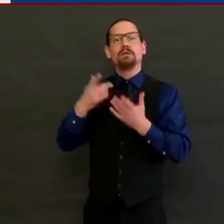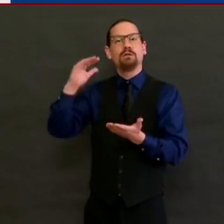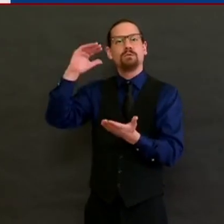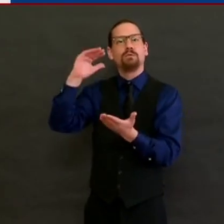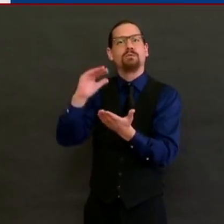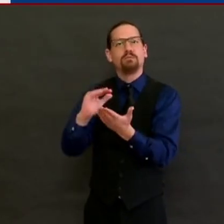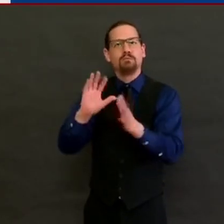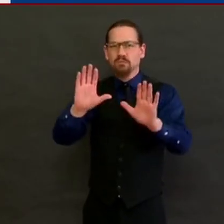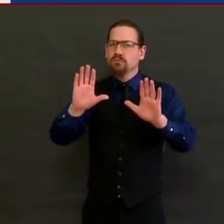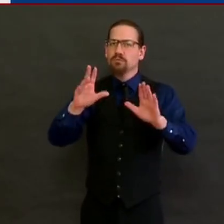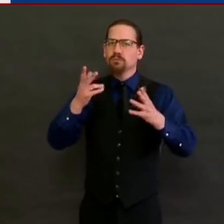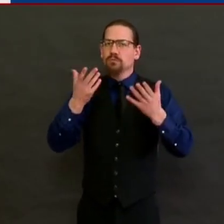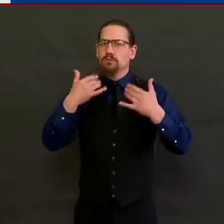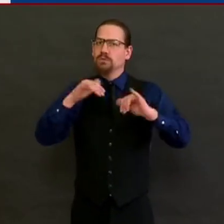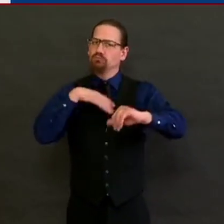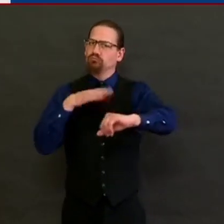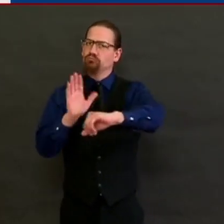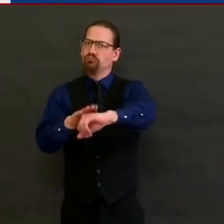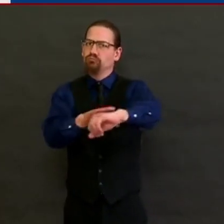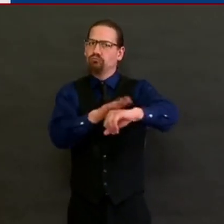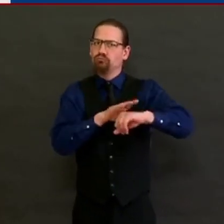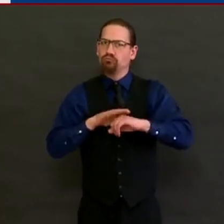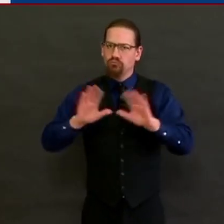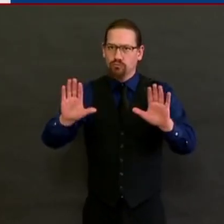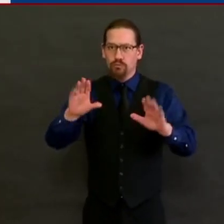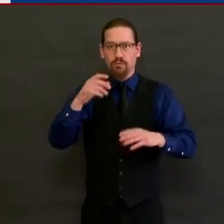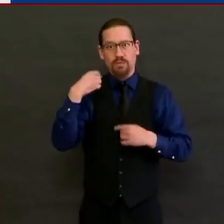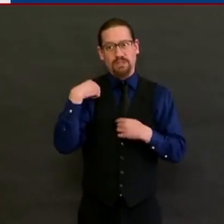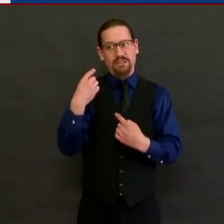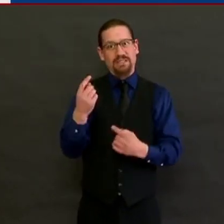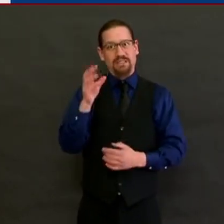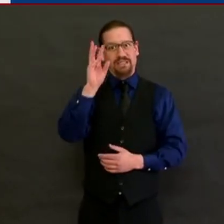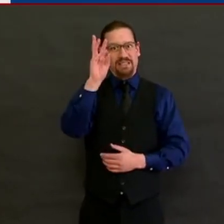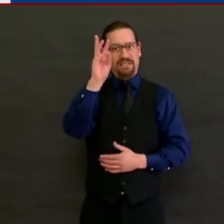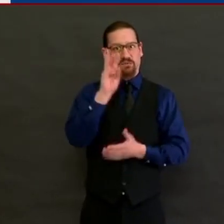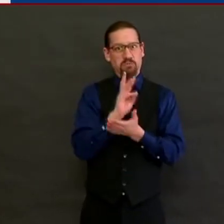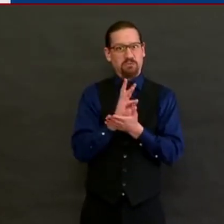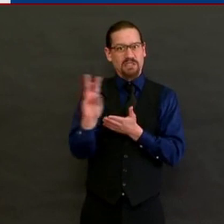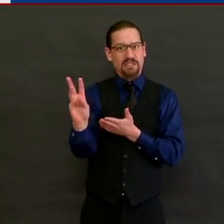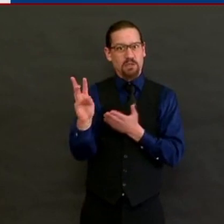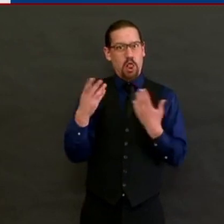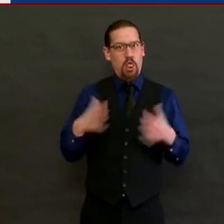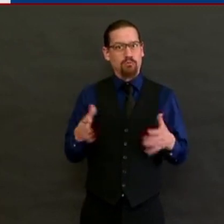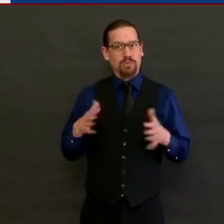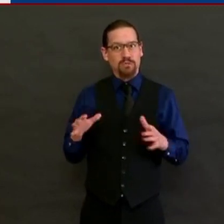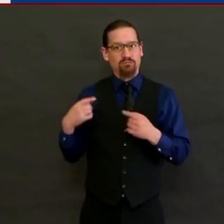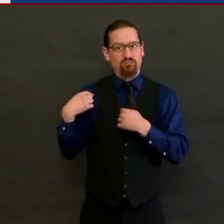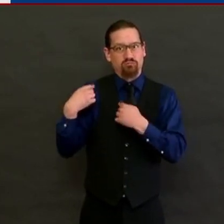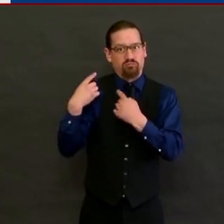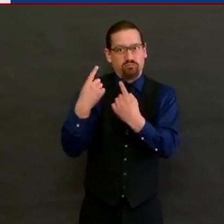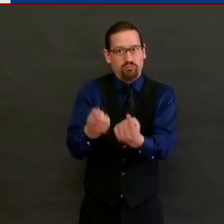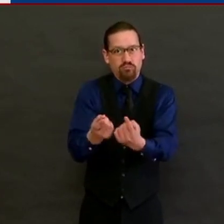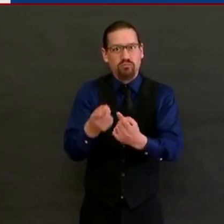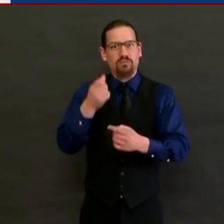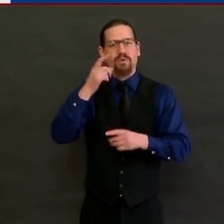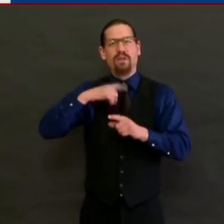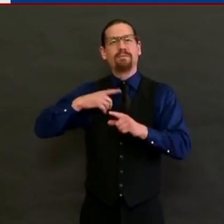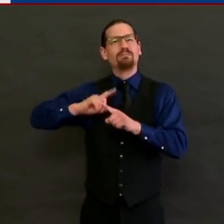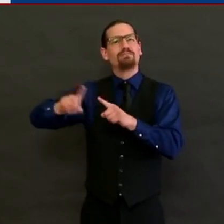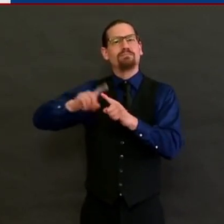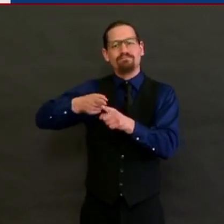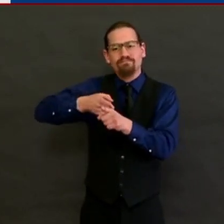is directionally correct. We've been at it for 6 weeks. We have dozens of people around it. We're talking to everyone we